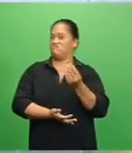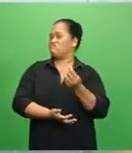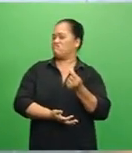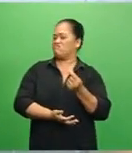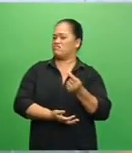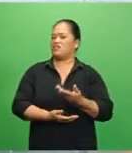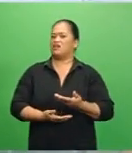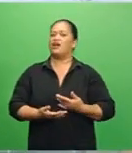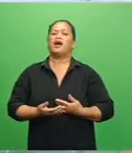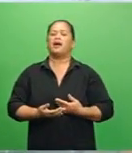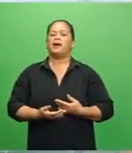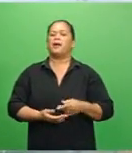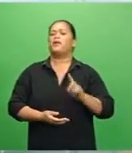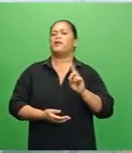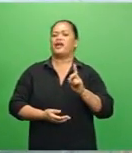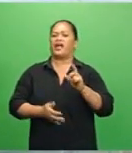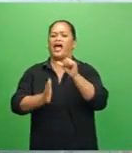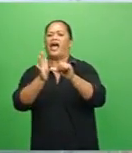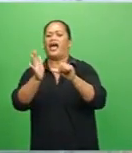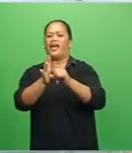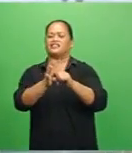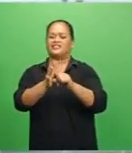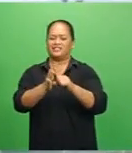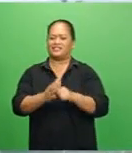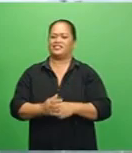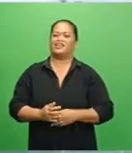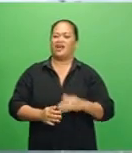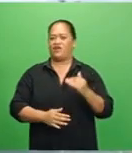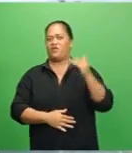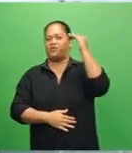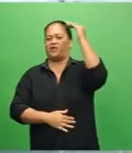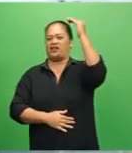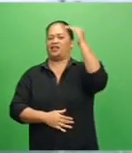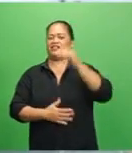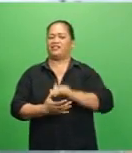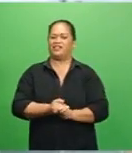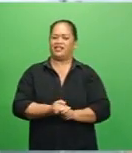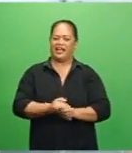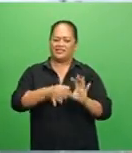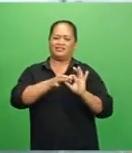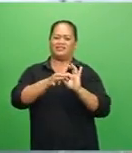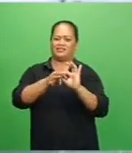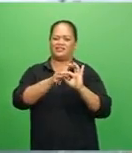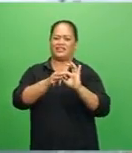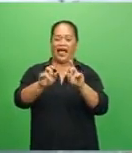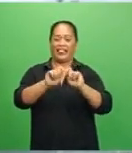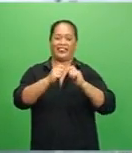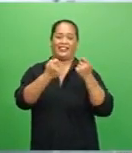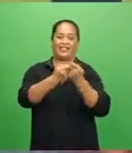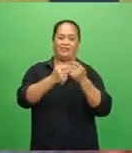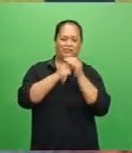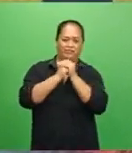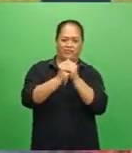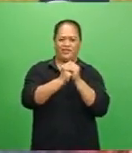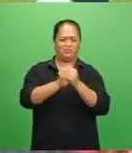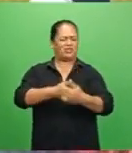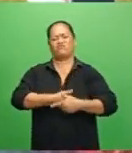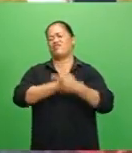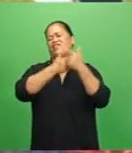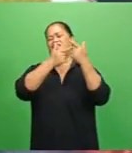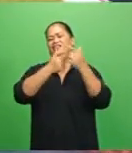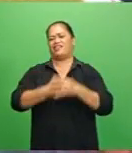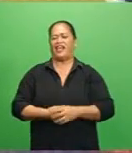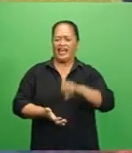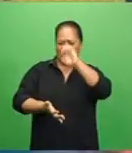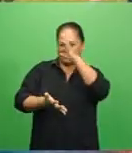but we all train together, and to have them as my teammates here pushing me, it's been great. As an